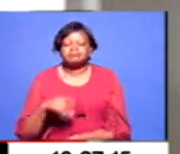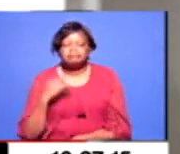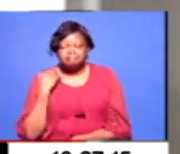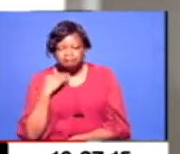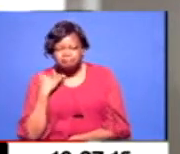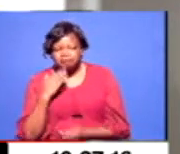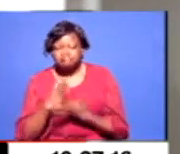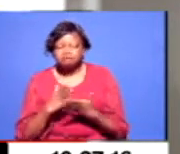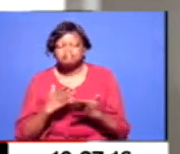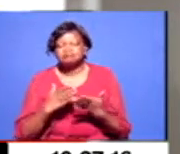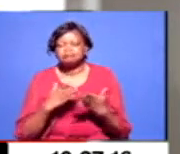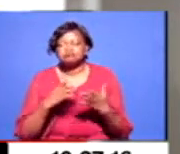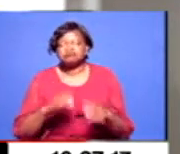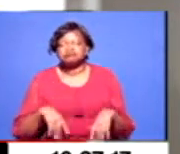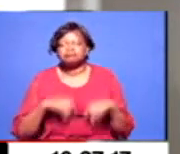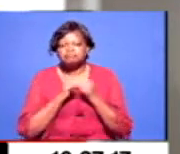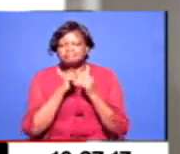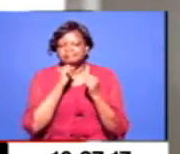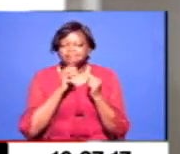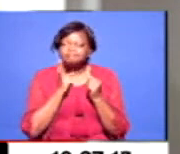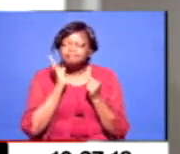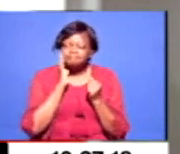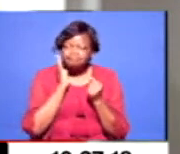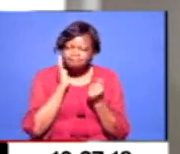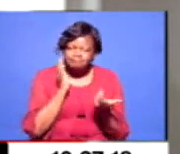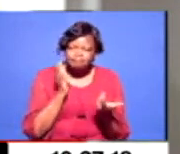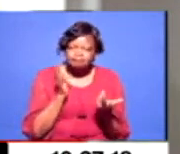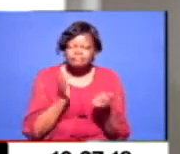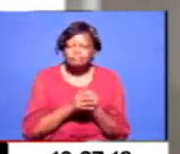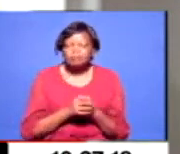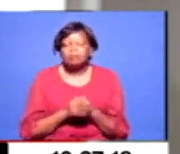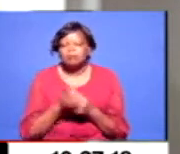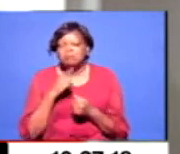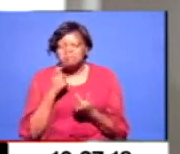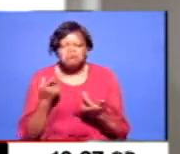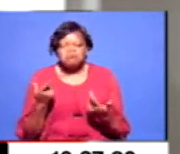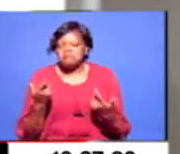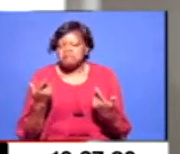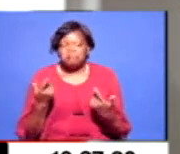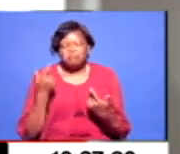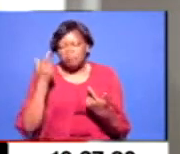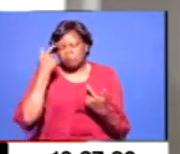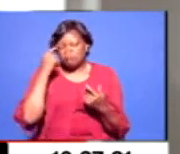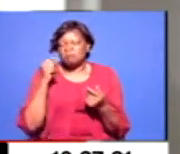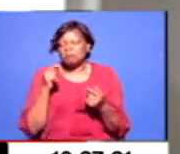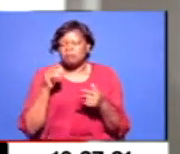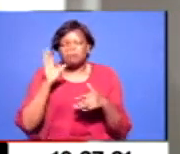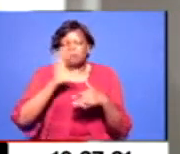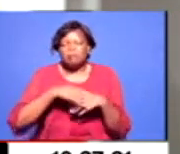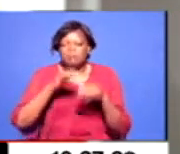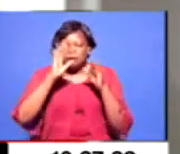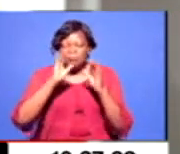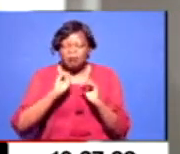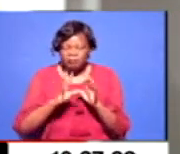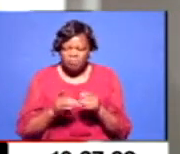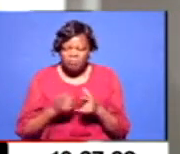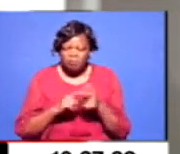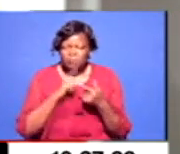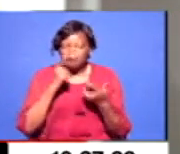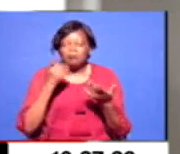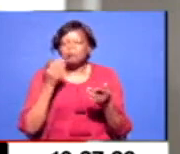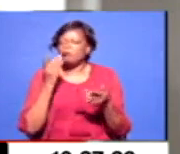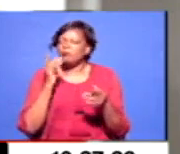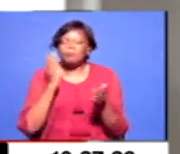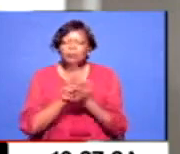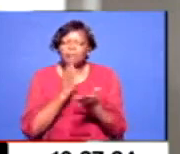with the grandparents, who don't have, they don't think that as a basic need to a girl. They tell them, oh, we went through that. Some,